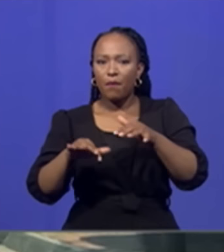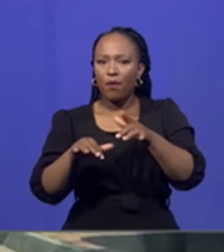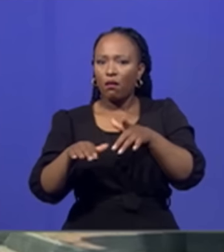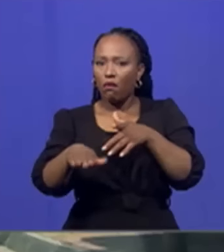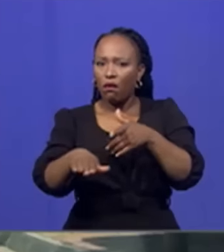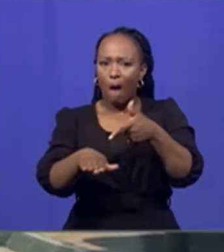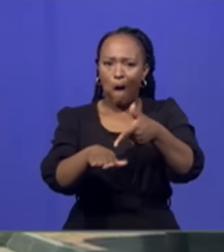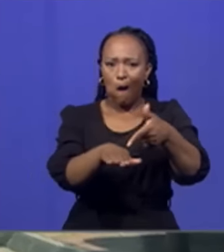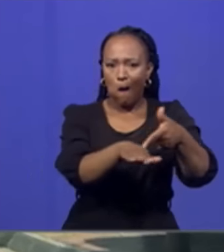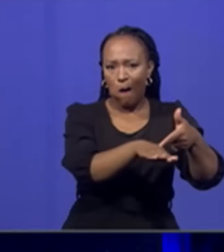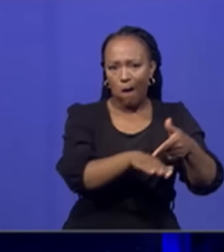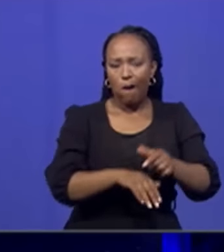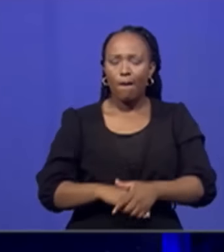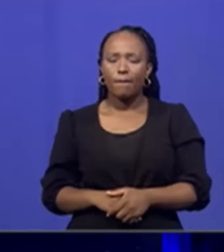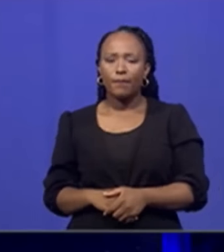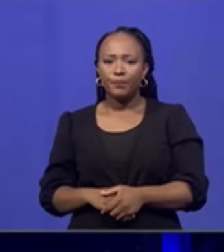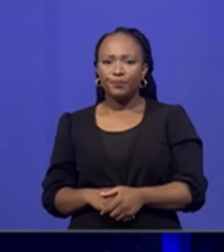hoarding.